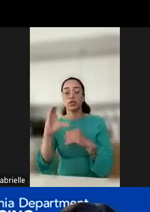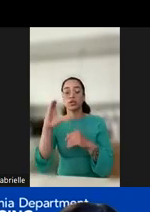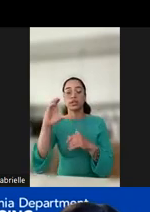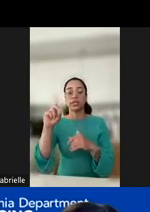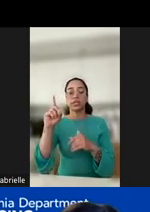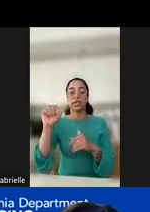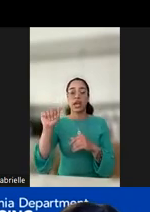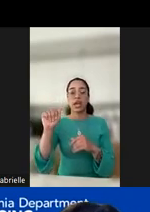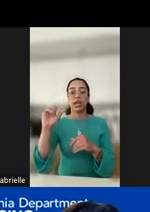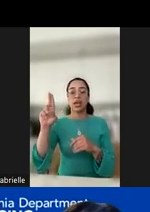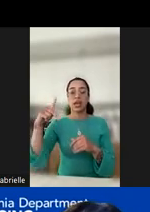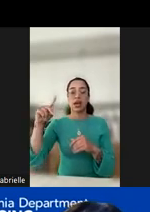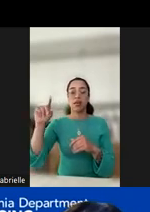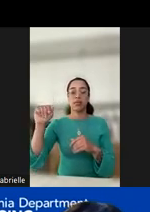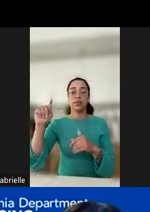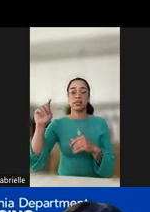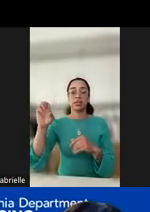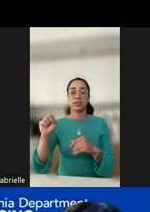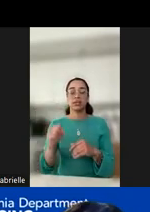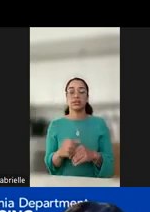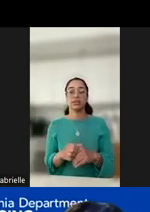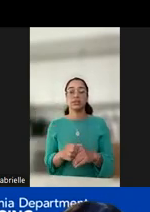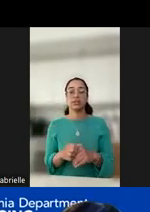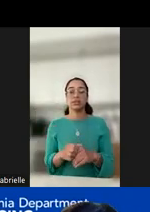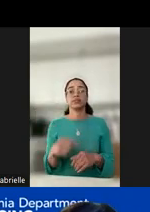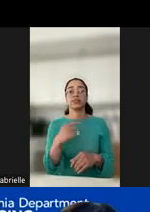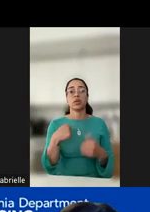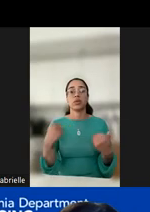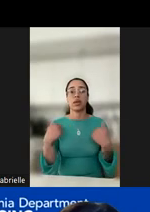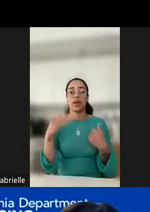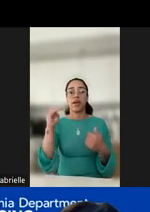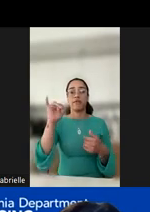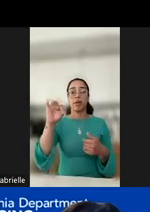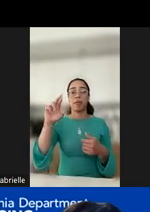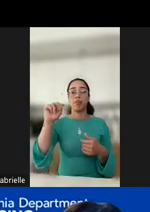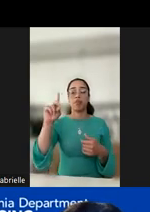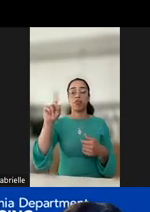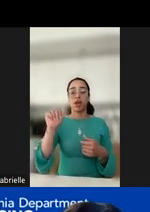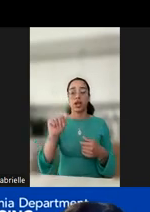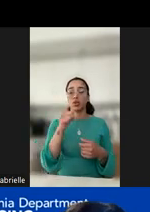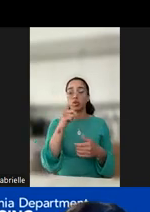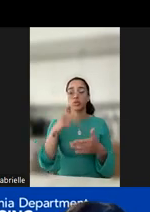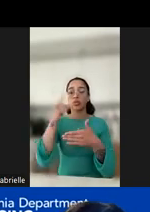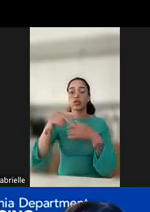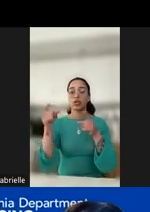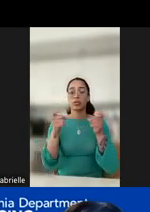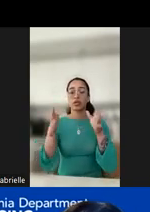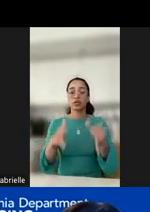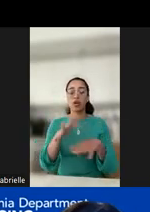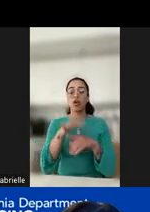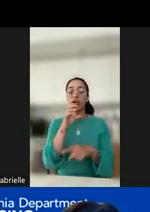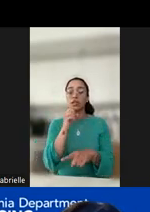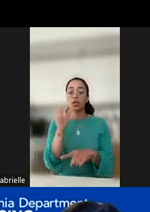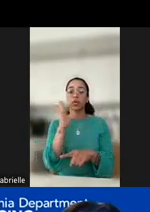us Amanda, who is our project director for the Master Plan on Aging, who will be talking about the local aging and